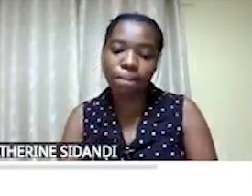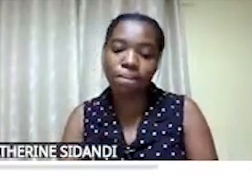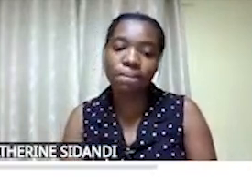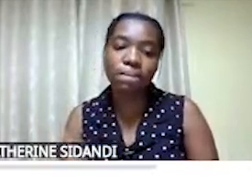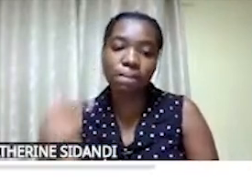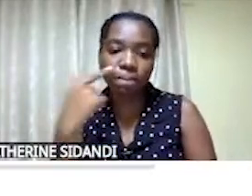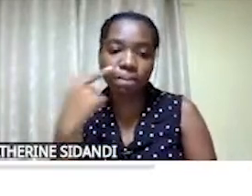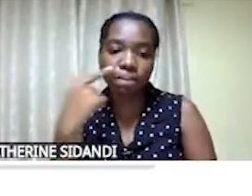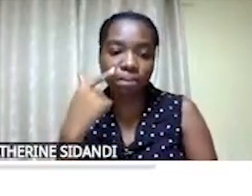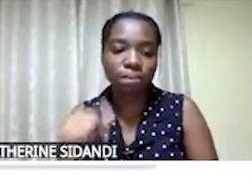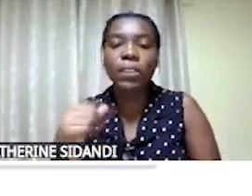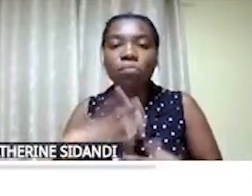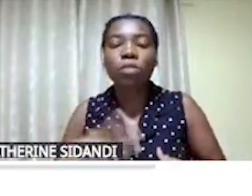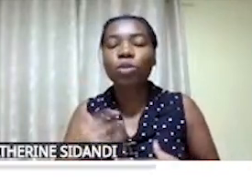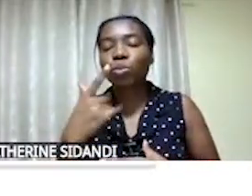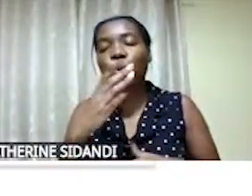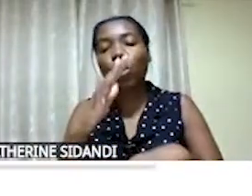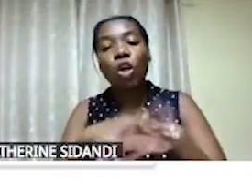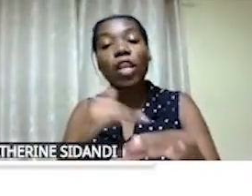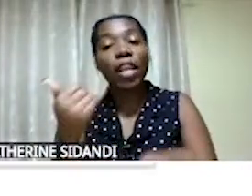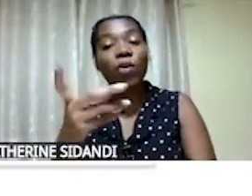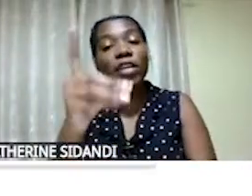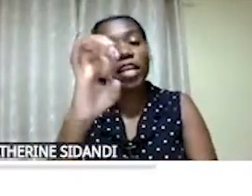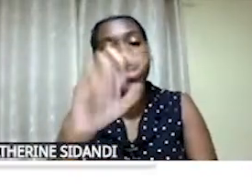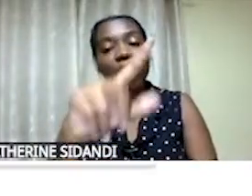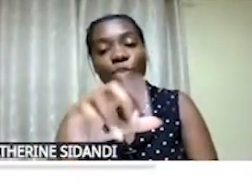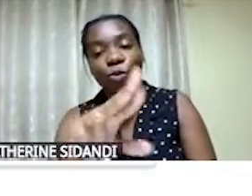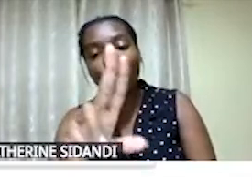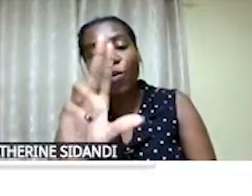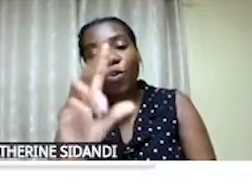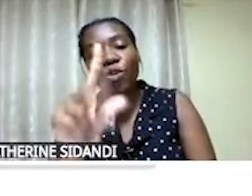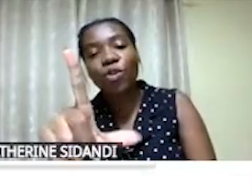people call right now the lulu, right? So